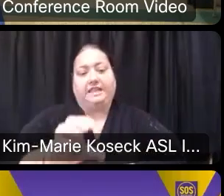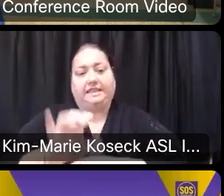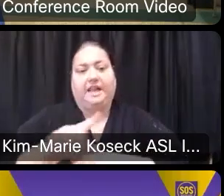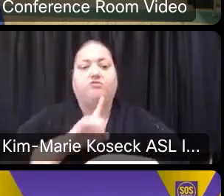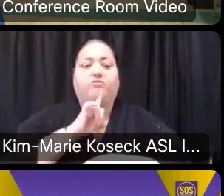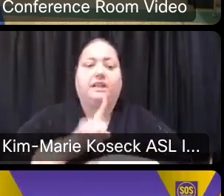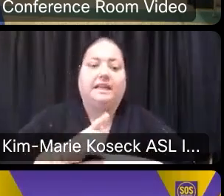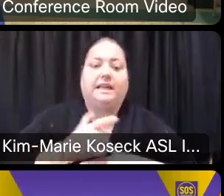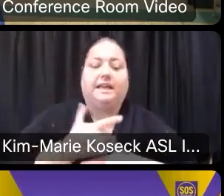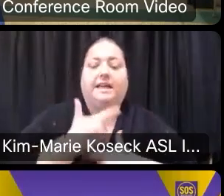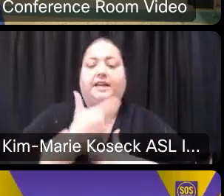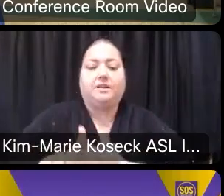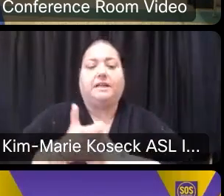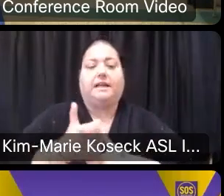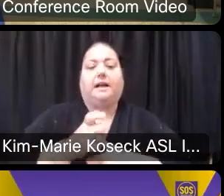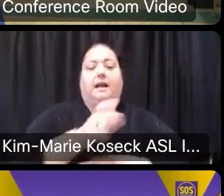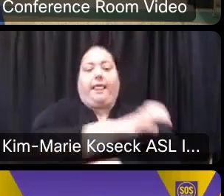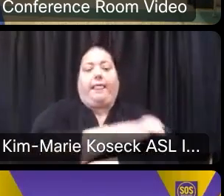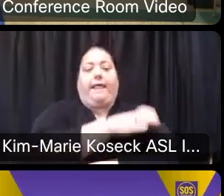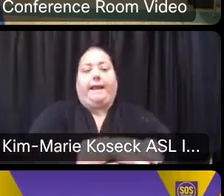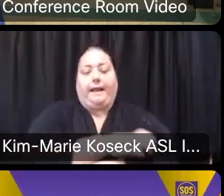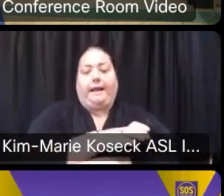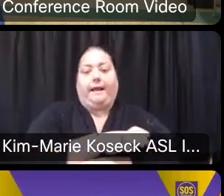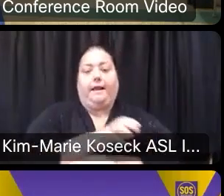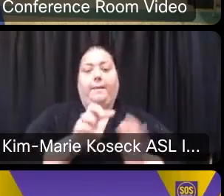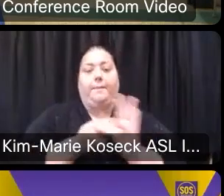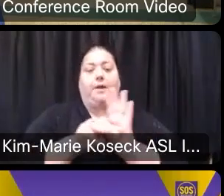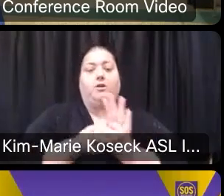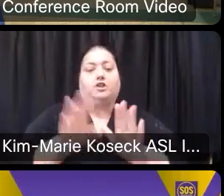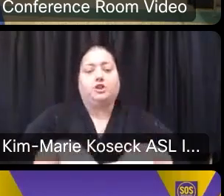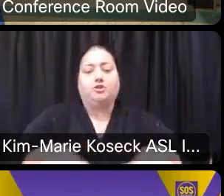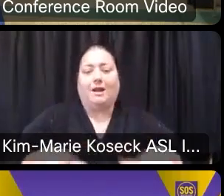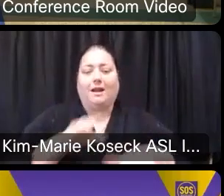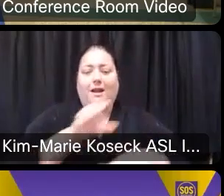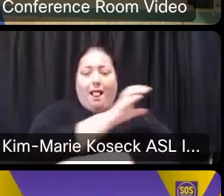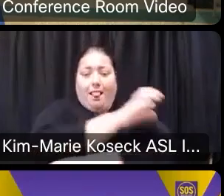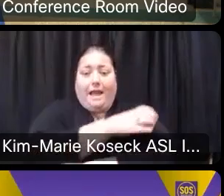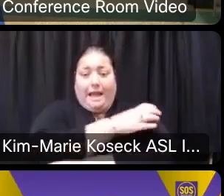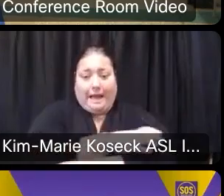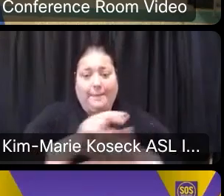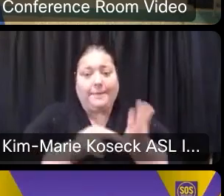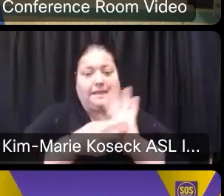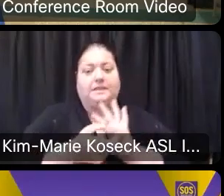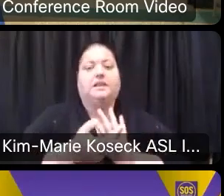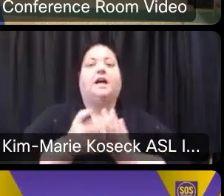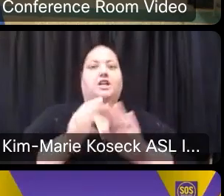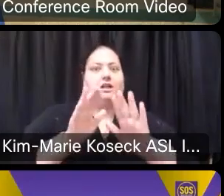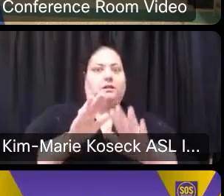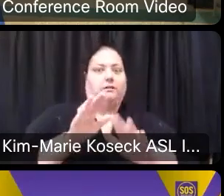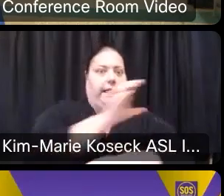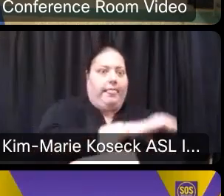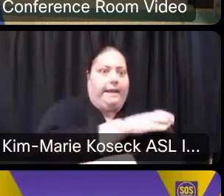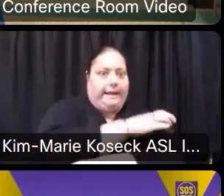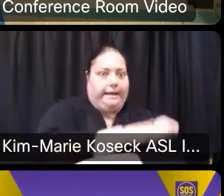interesting and new clinic model. And by children's clinics, it means our clinics that serve children. So